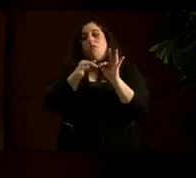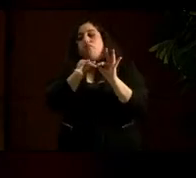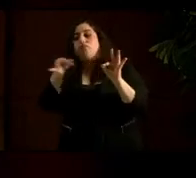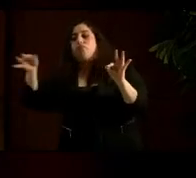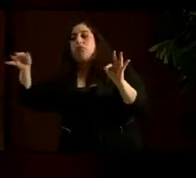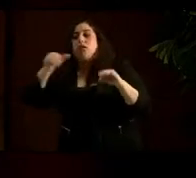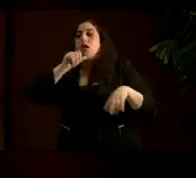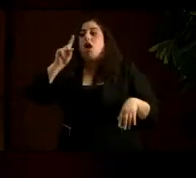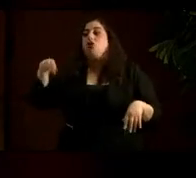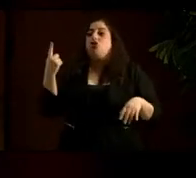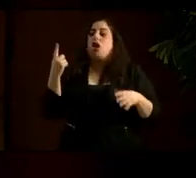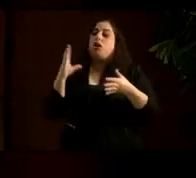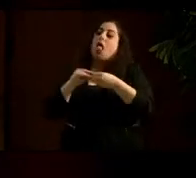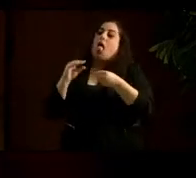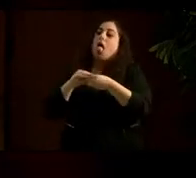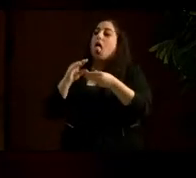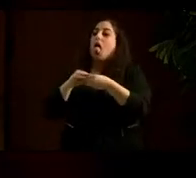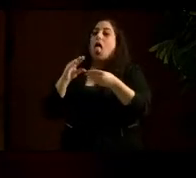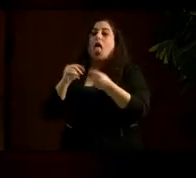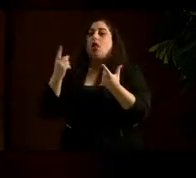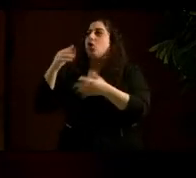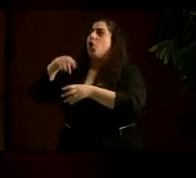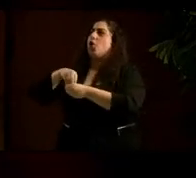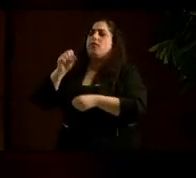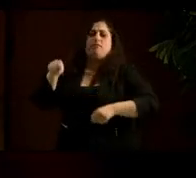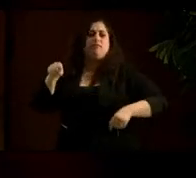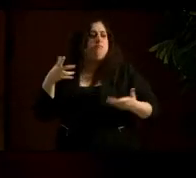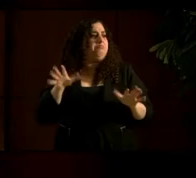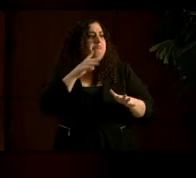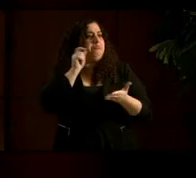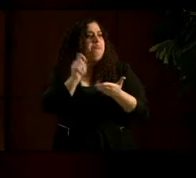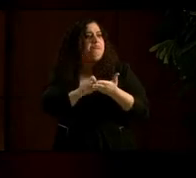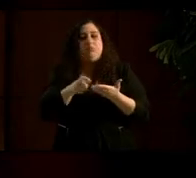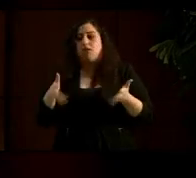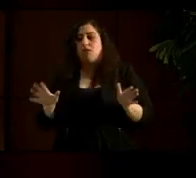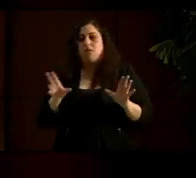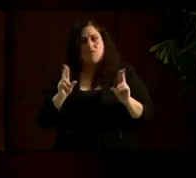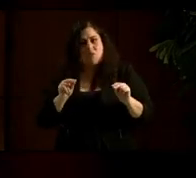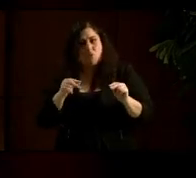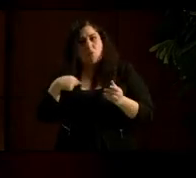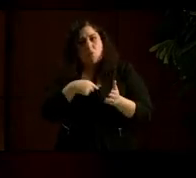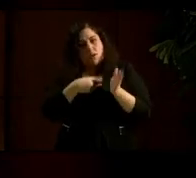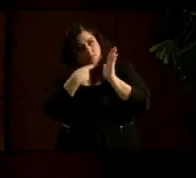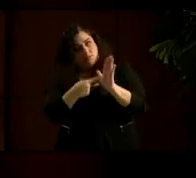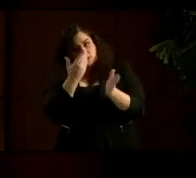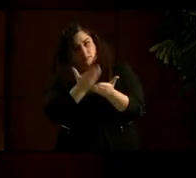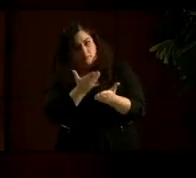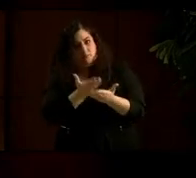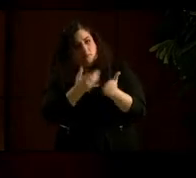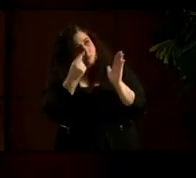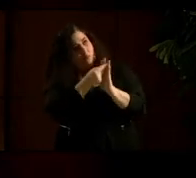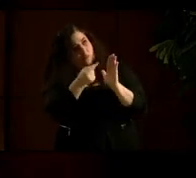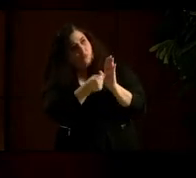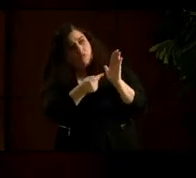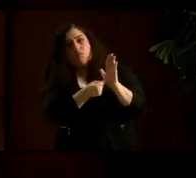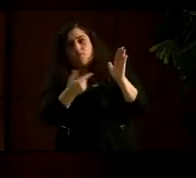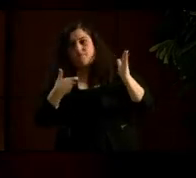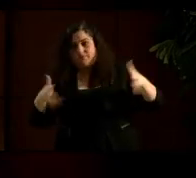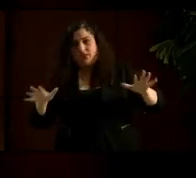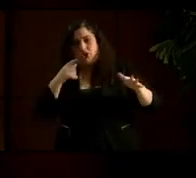inclusion. It is about true participation and a fusion of ideas across systems and